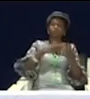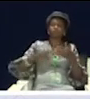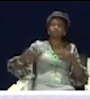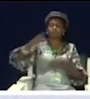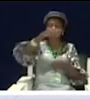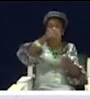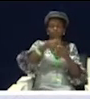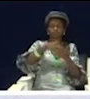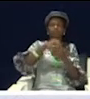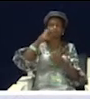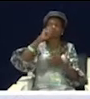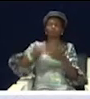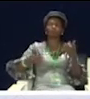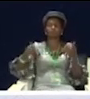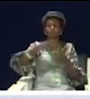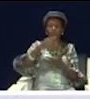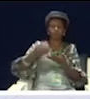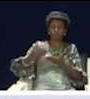You say, Father,